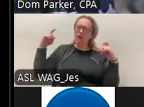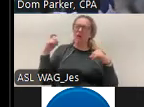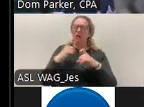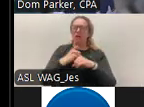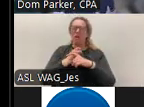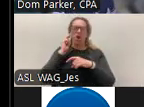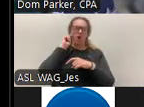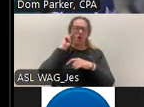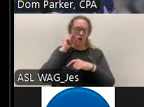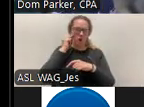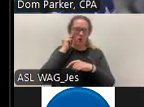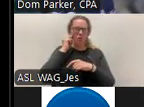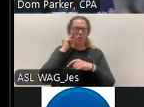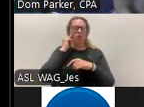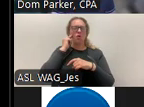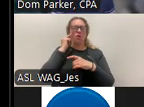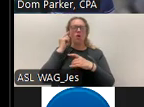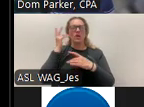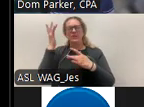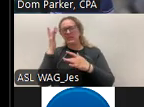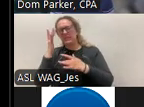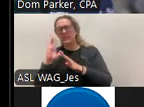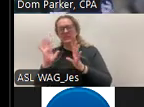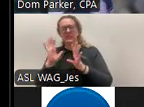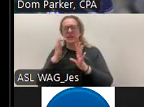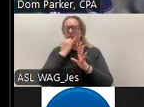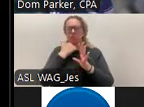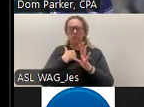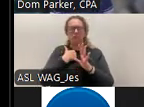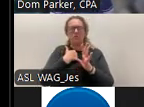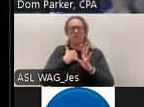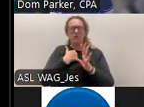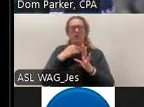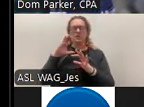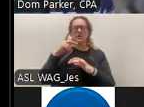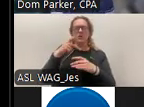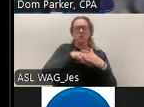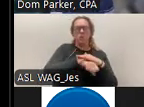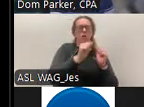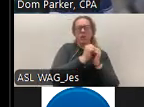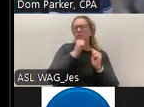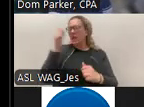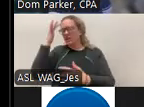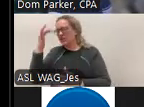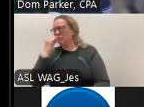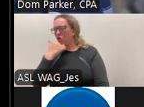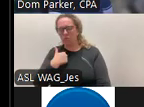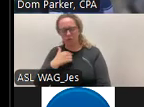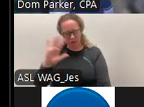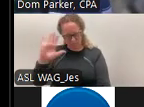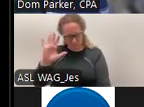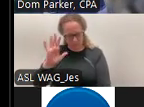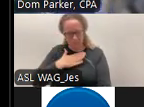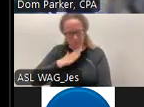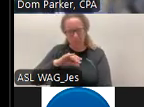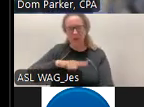neuromotor functional disease. Not disease, it's something you're born with, I apologize. You're born with cerebral palsy, but it means your muscles are weaker. So when we're